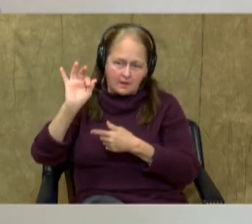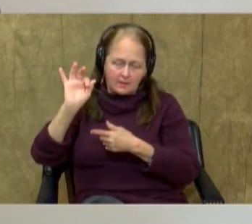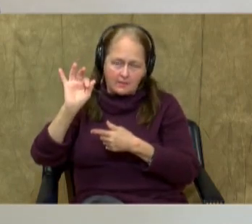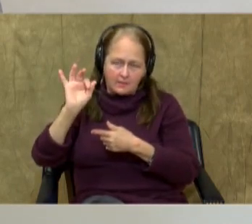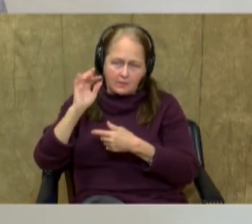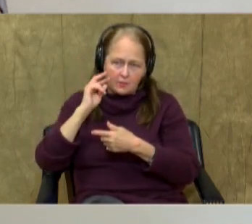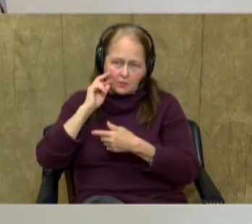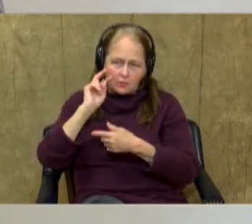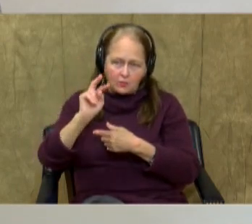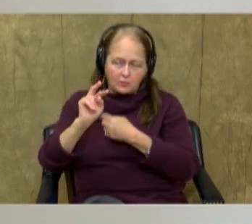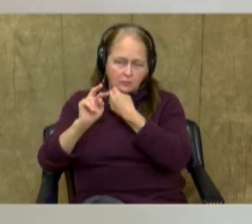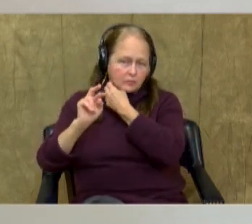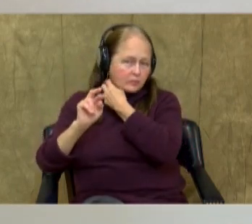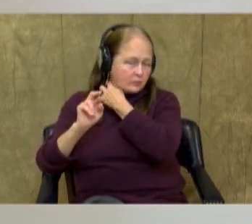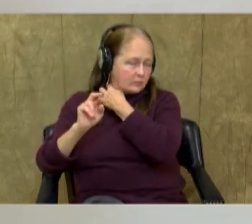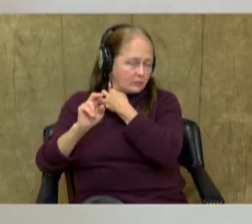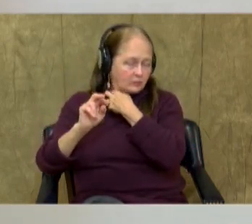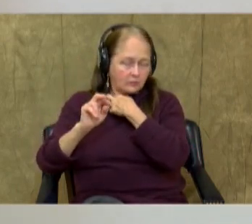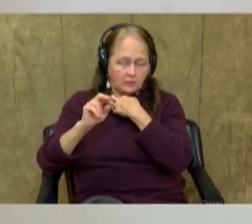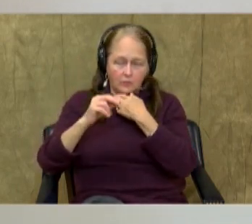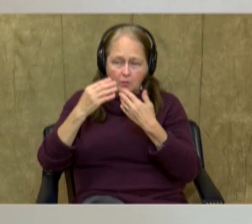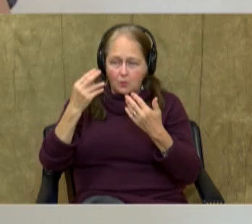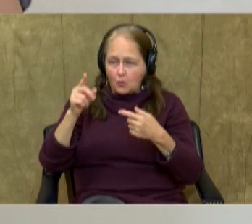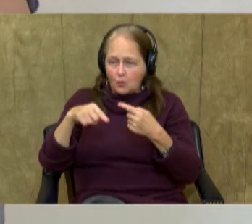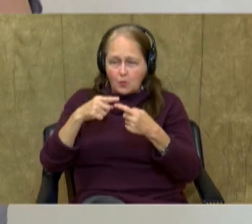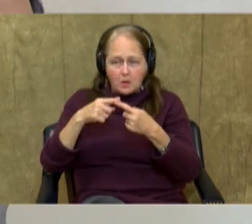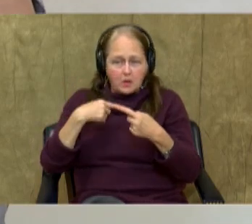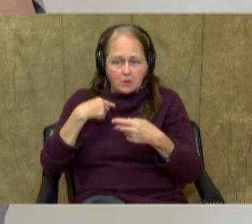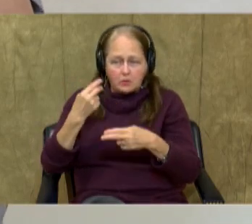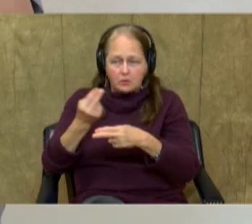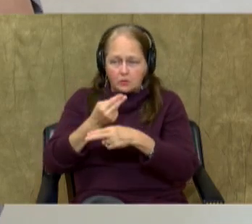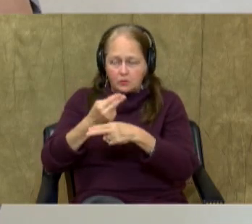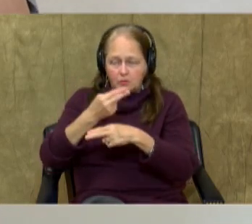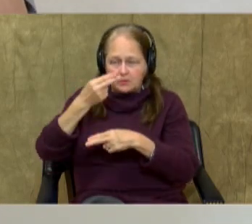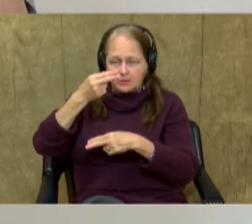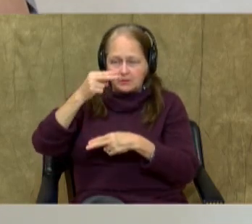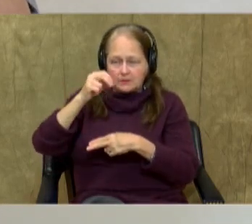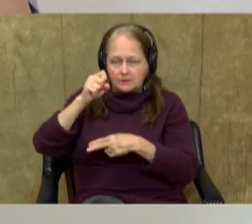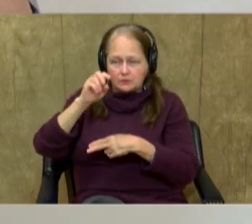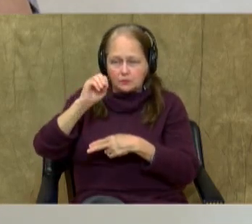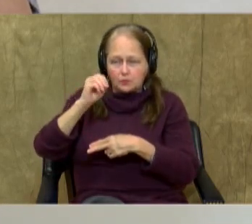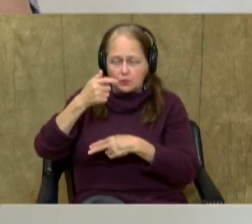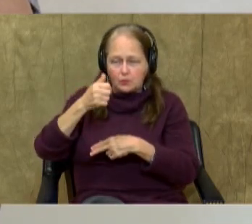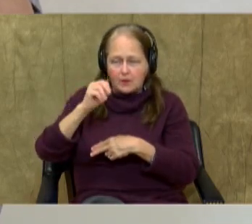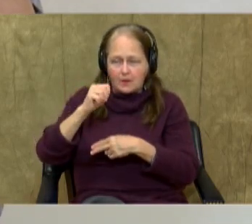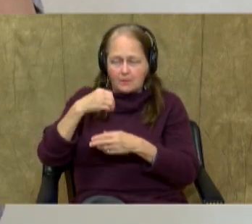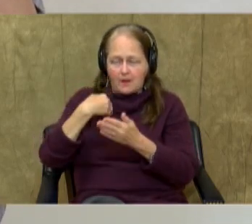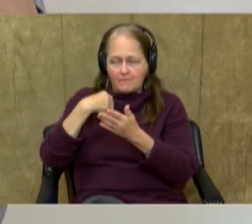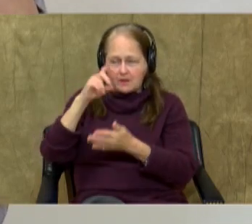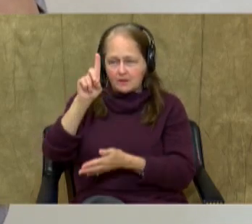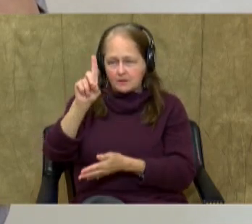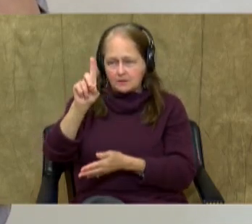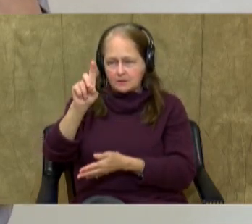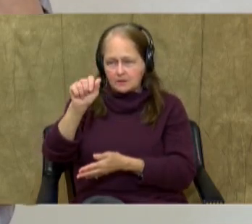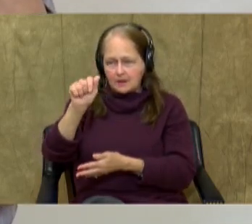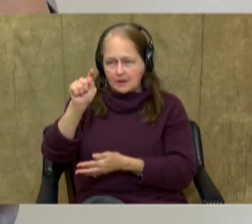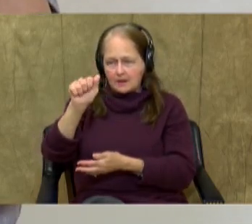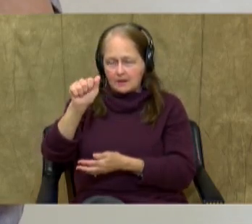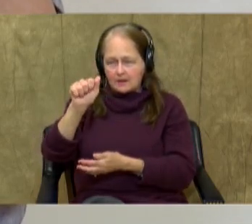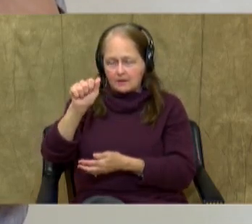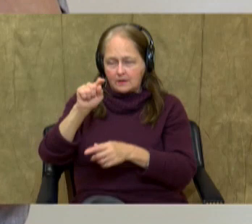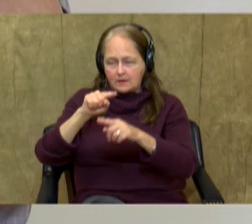we're going to look at that. When do we use a histogram? Histograms are used when you have data that falls in